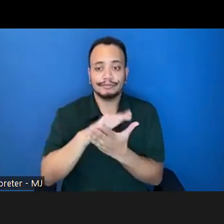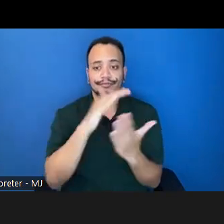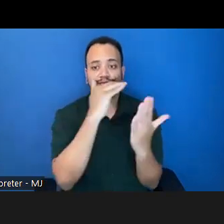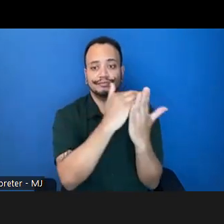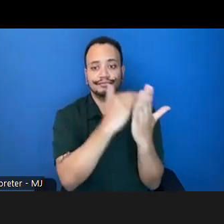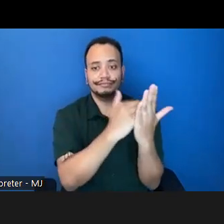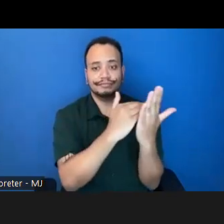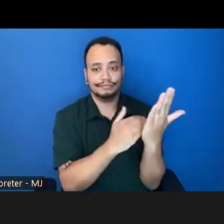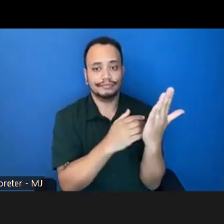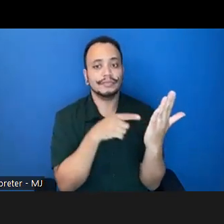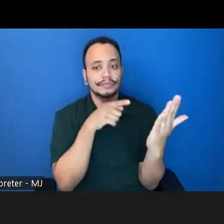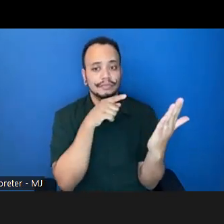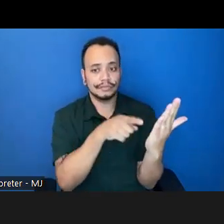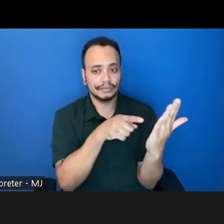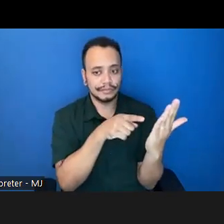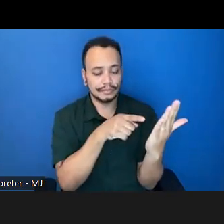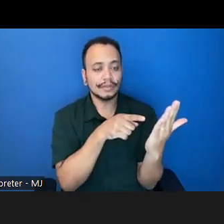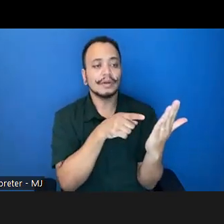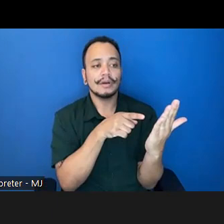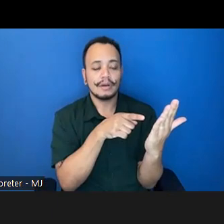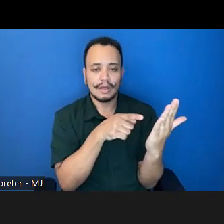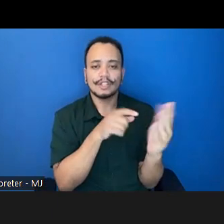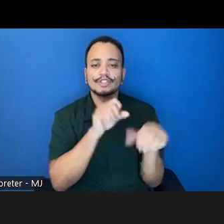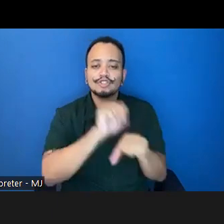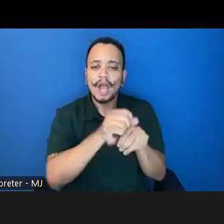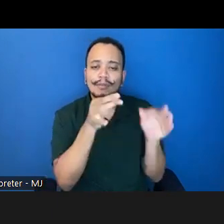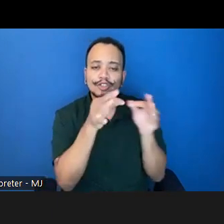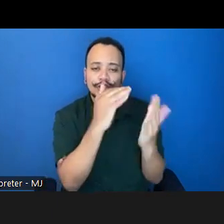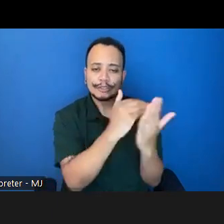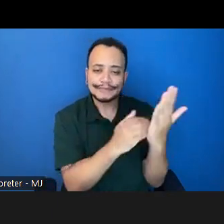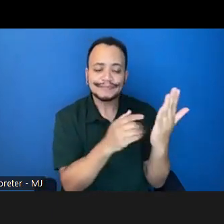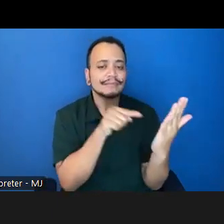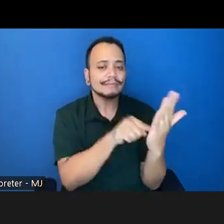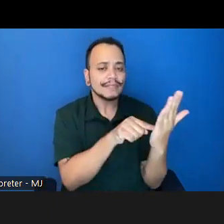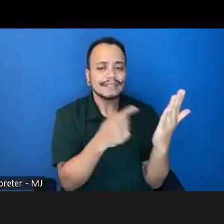of them was to have solid knowledge of the Microsoft